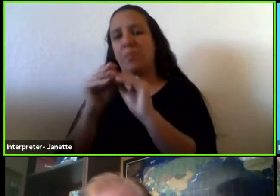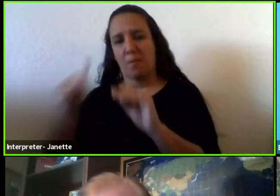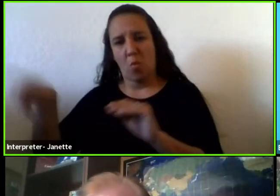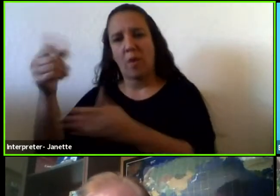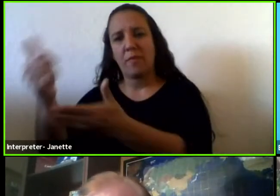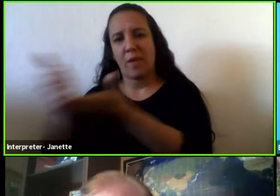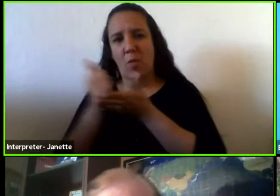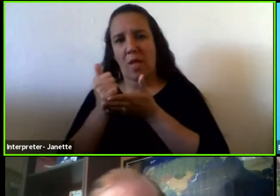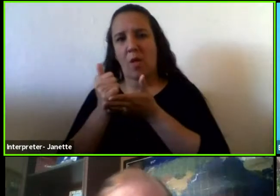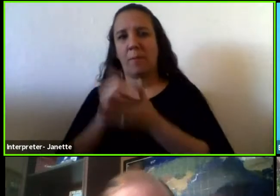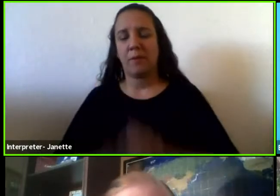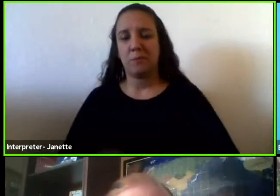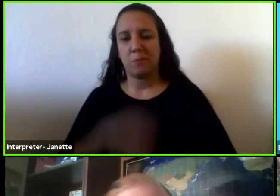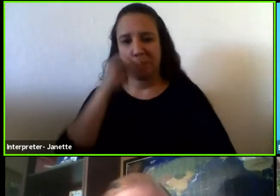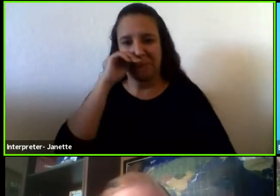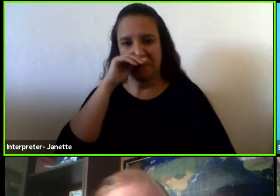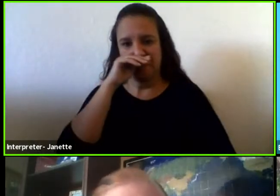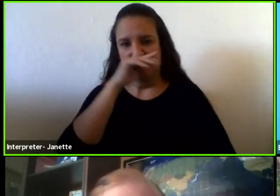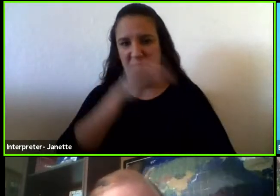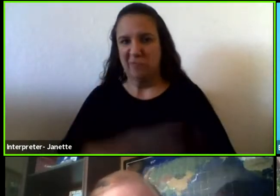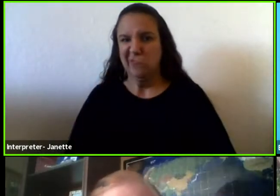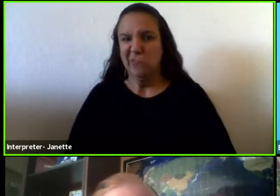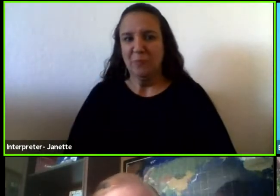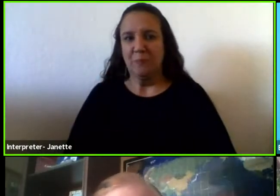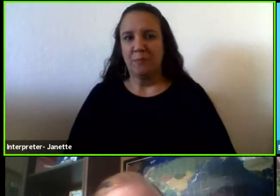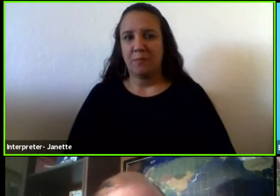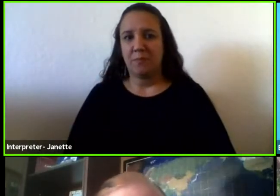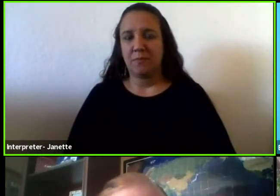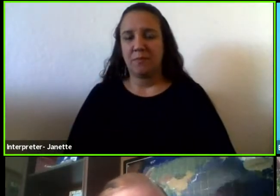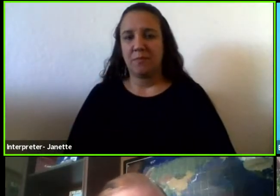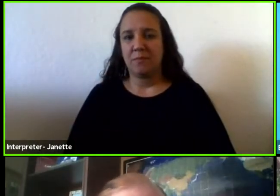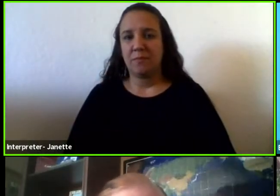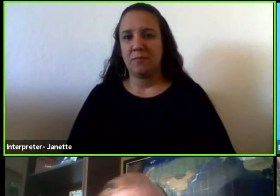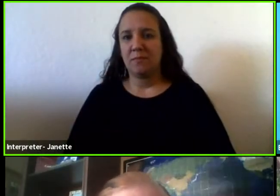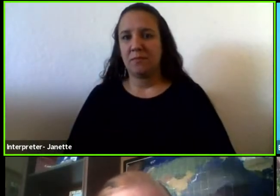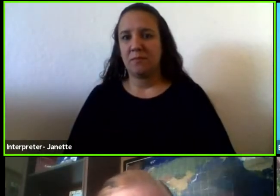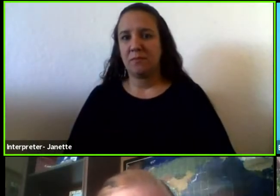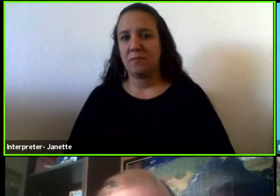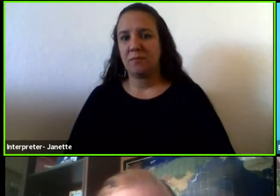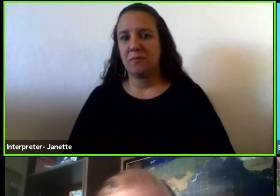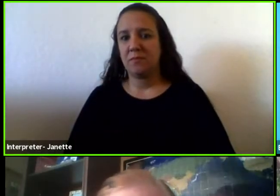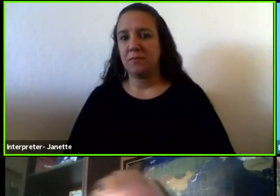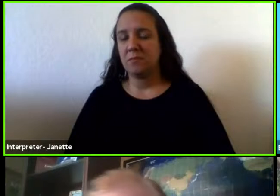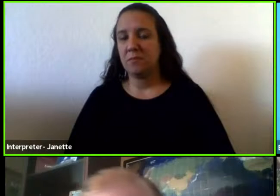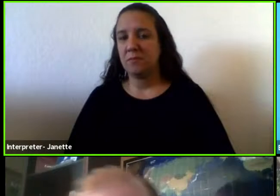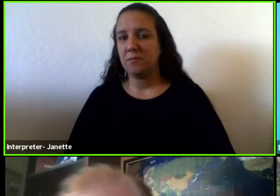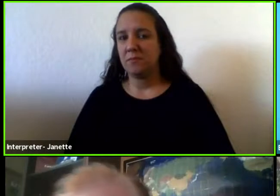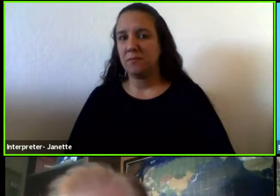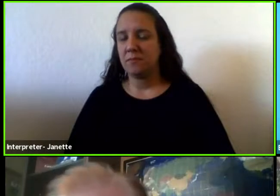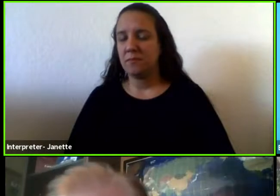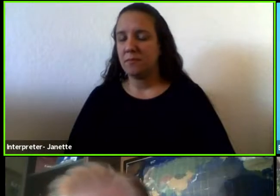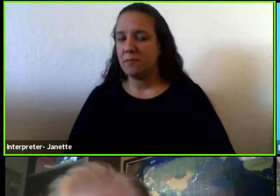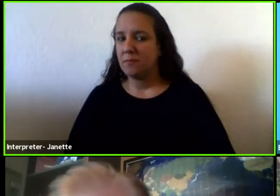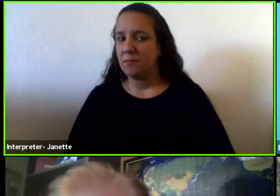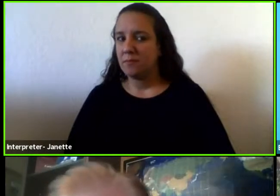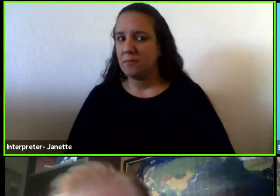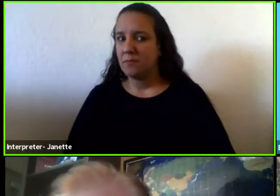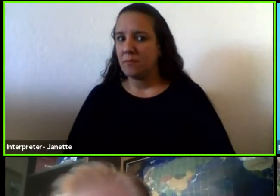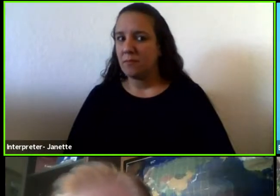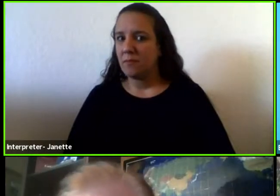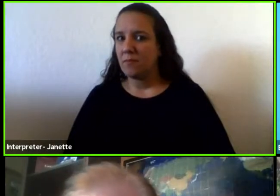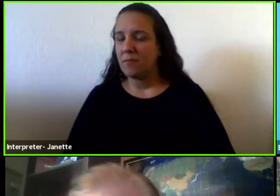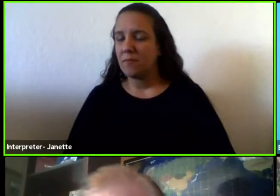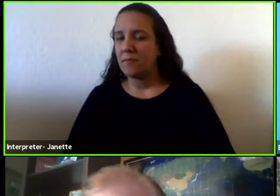other questions that you see there, Brandon? If not, if anybody wants a question via Facebook comments.